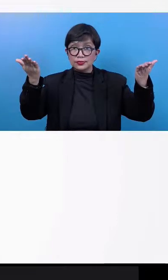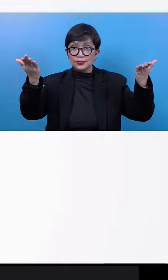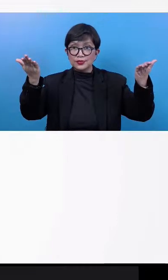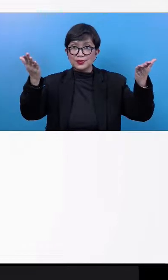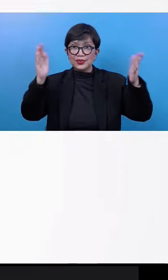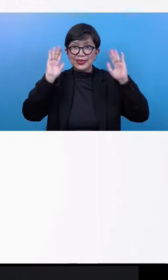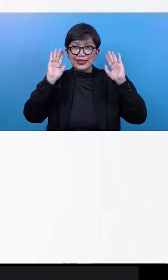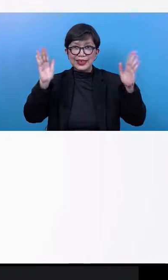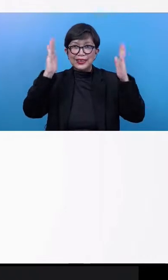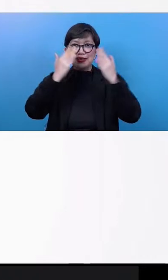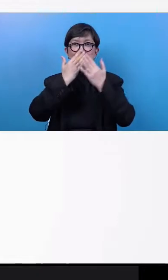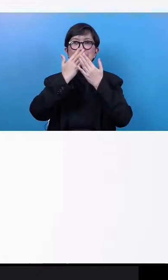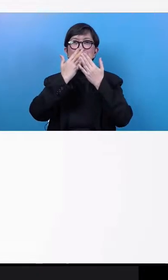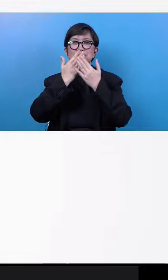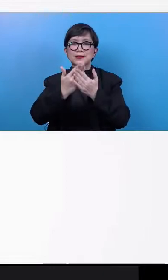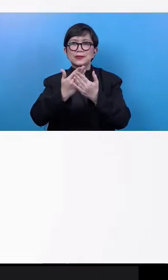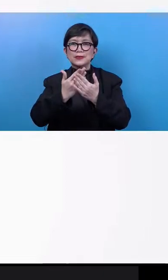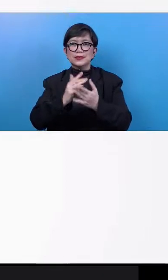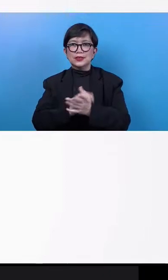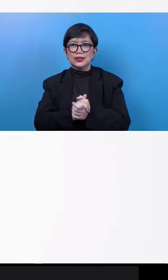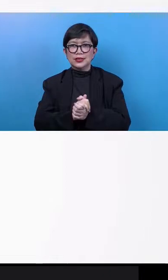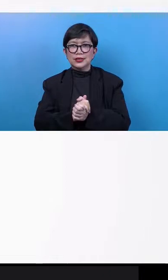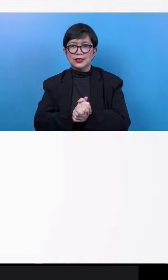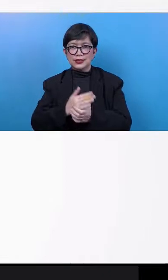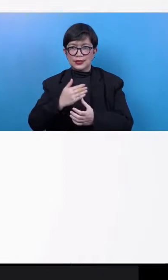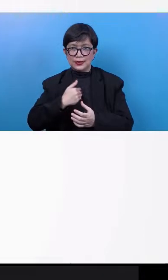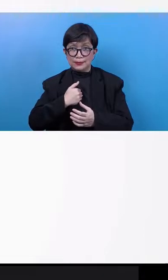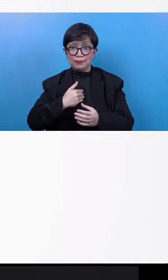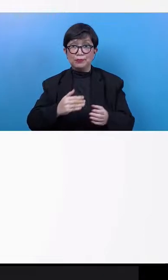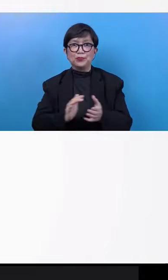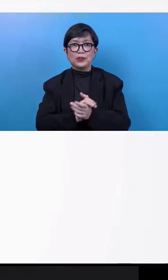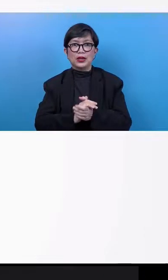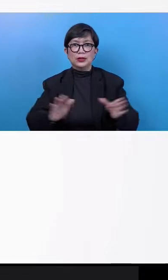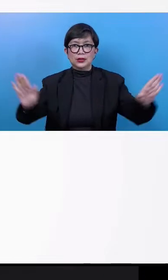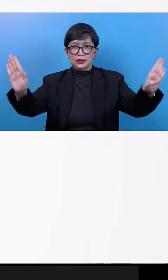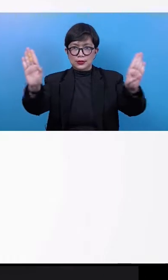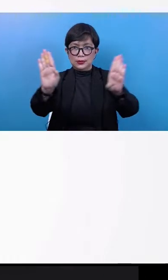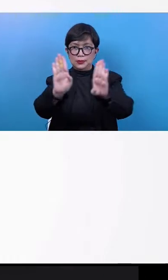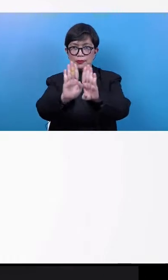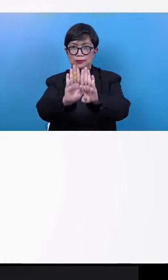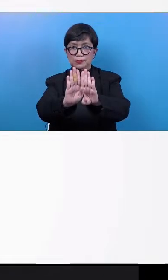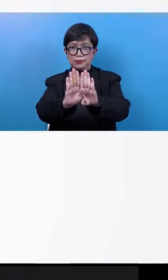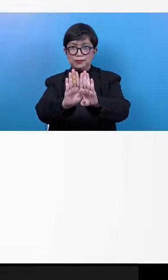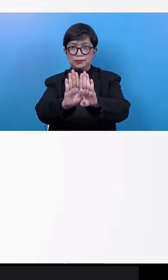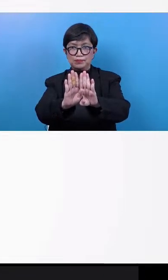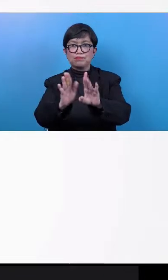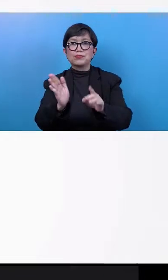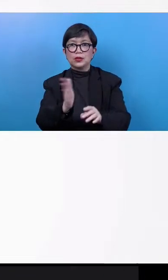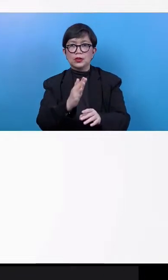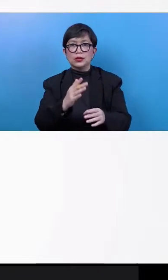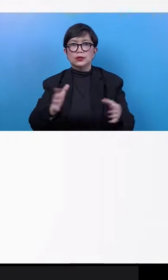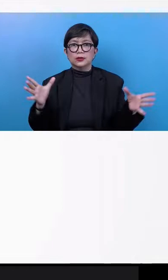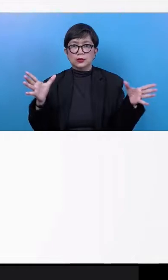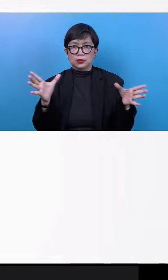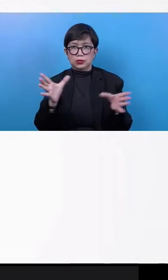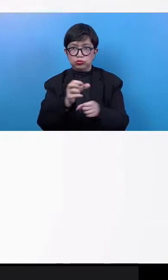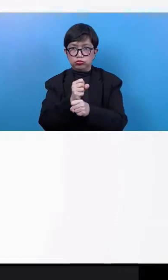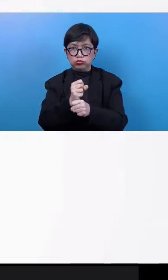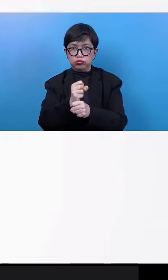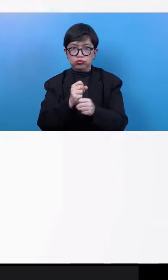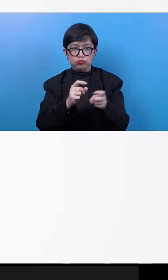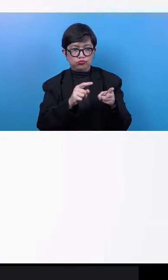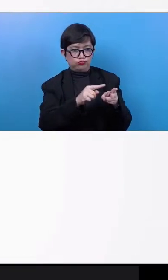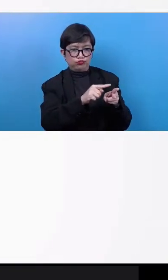think I would like to close this, but before closing, maybe I just like to summarize with 2 points. I would have liked to go